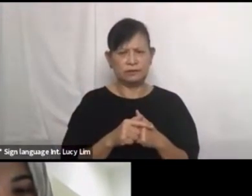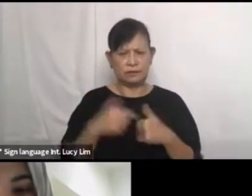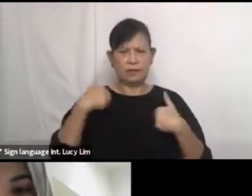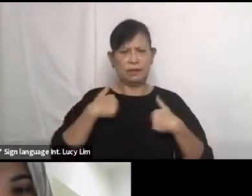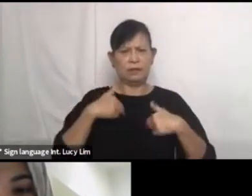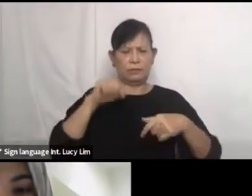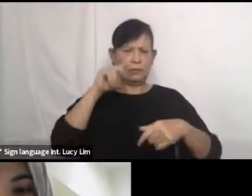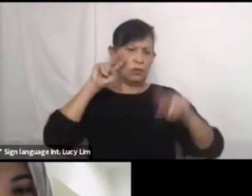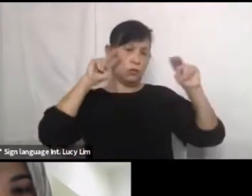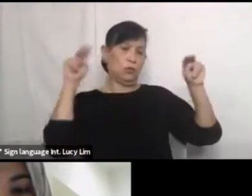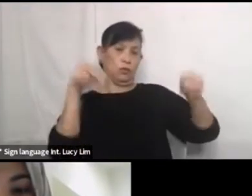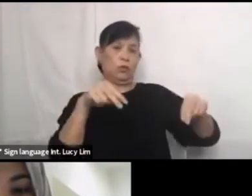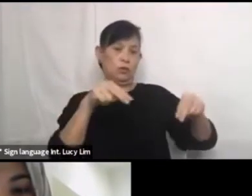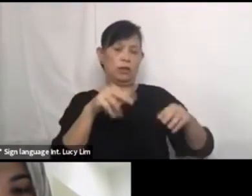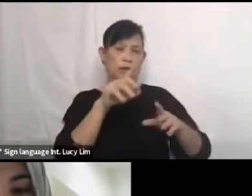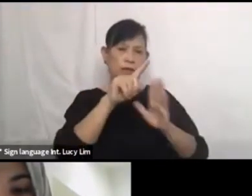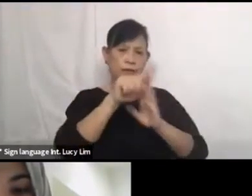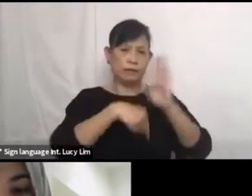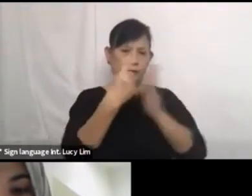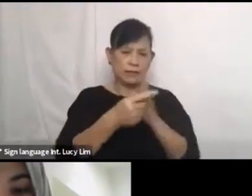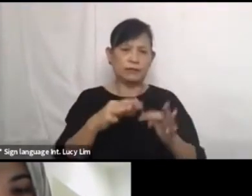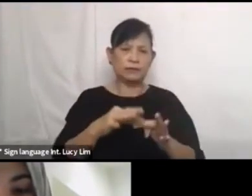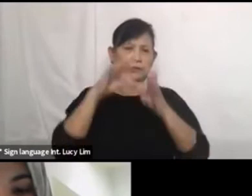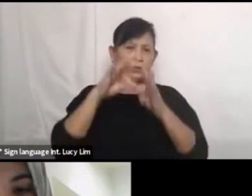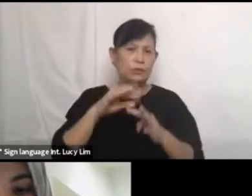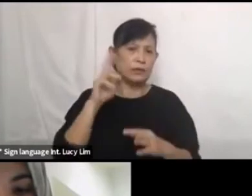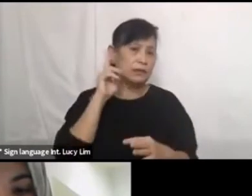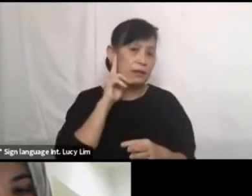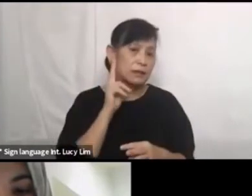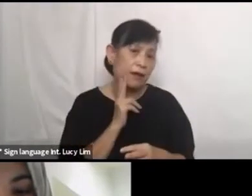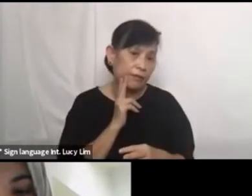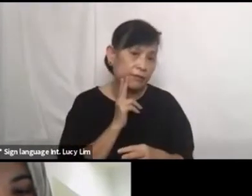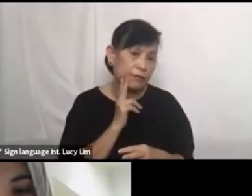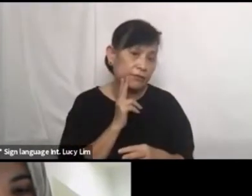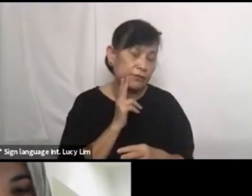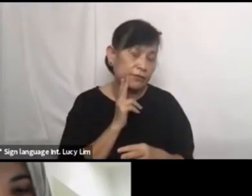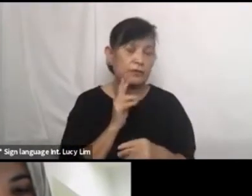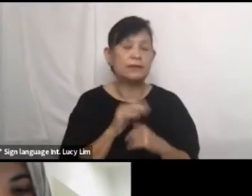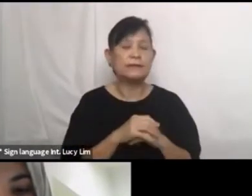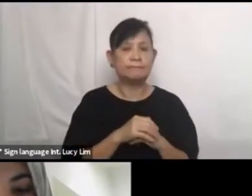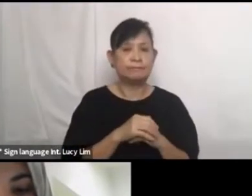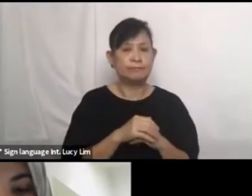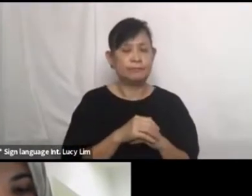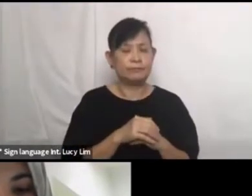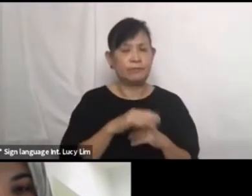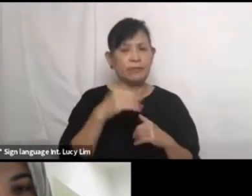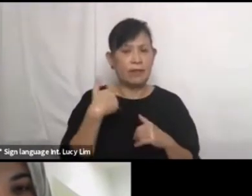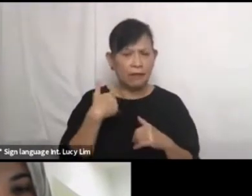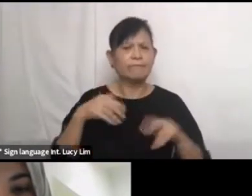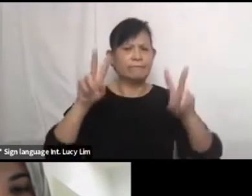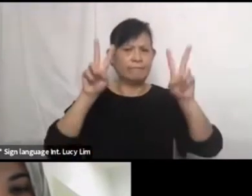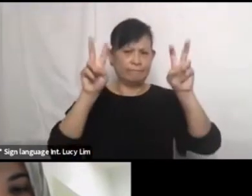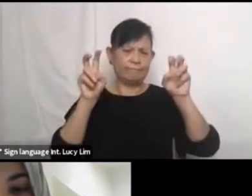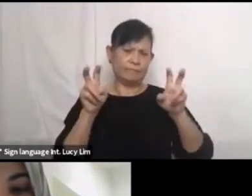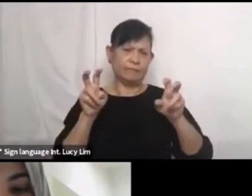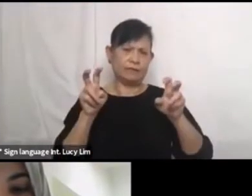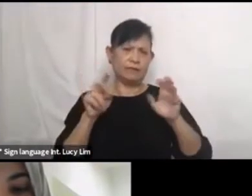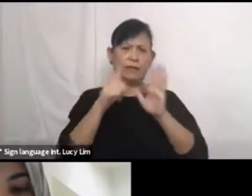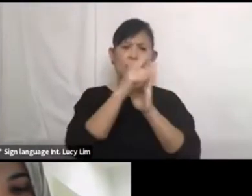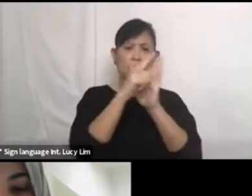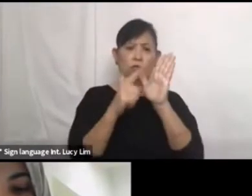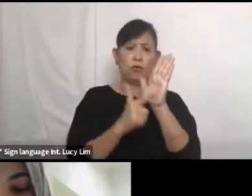Lanka, particularly with people with hearing disabilities, what we have also realized was that there are issues in terms of the law